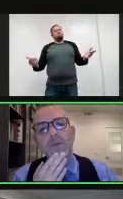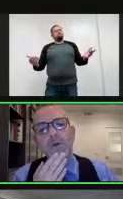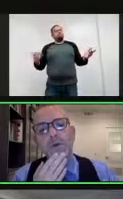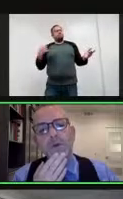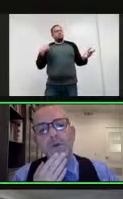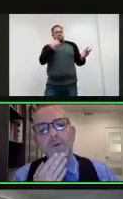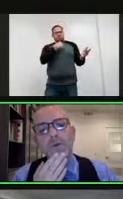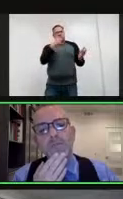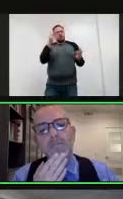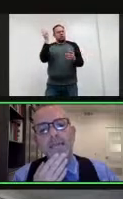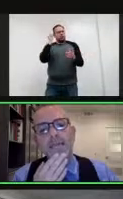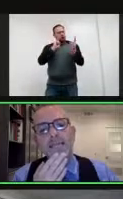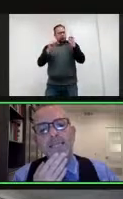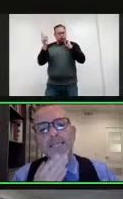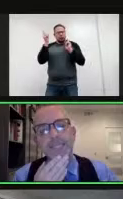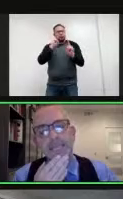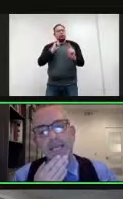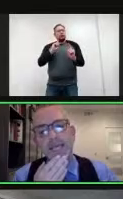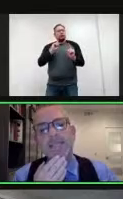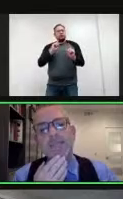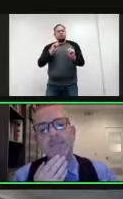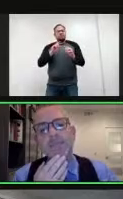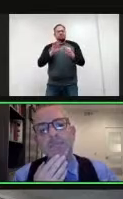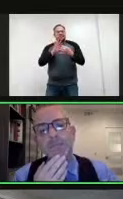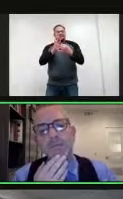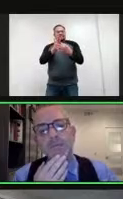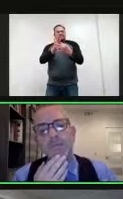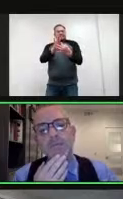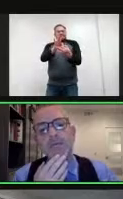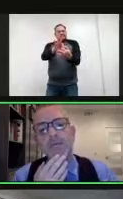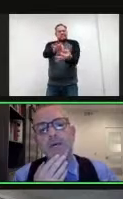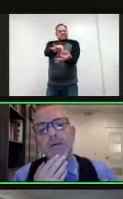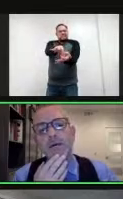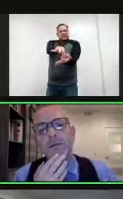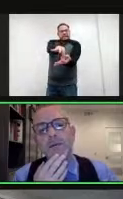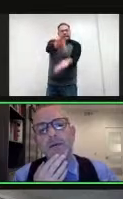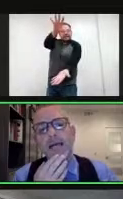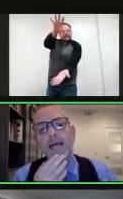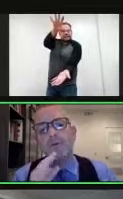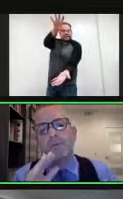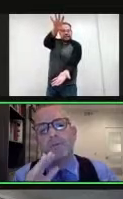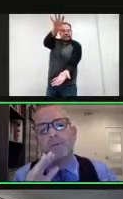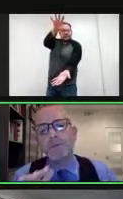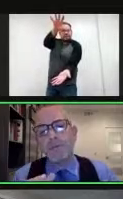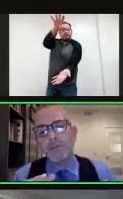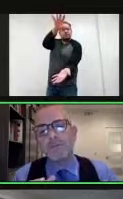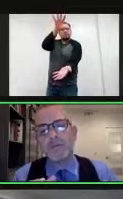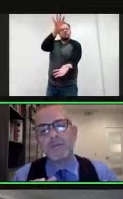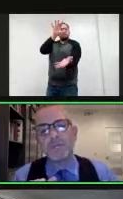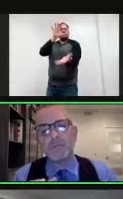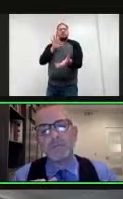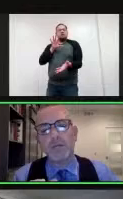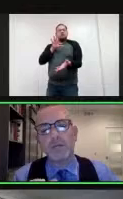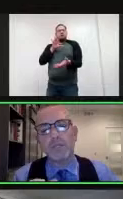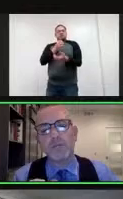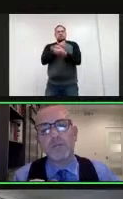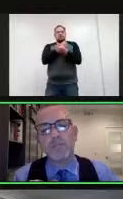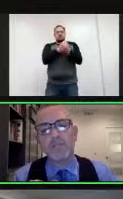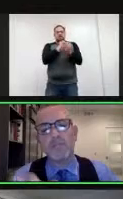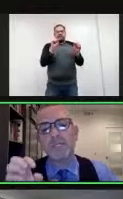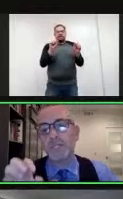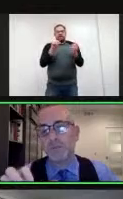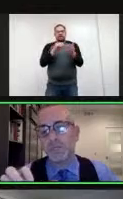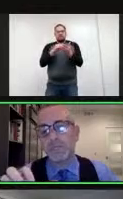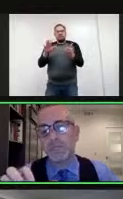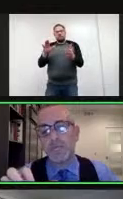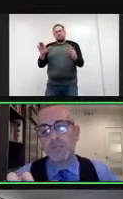One of the things that we heard was a disconnect between how issues of safety and student conduct are perceived